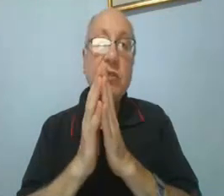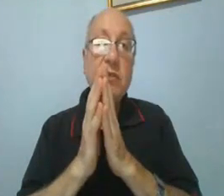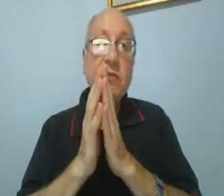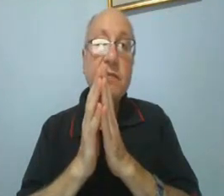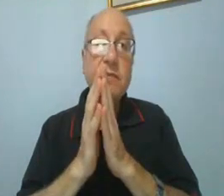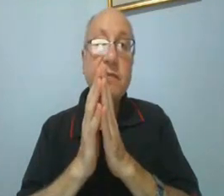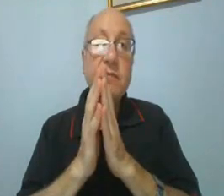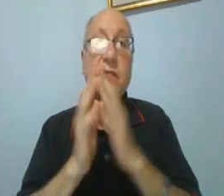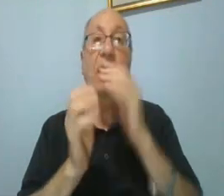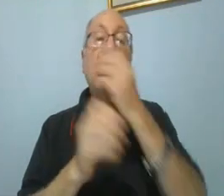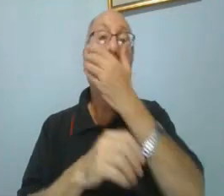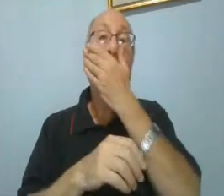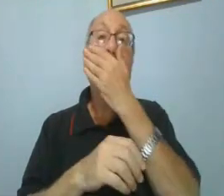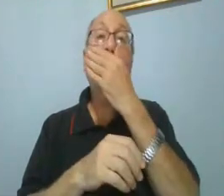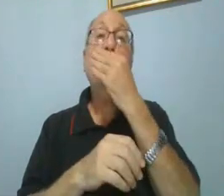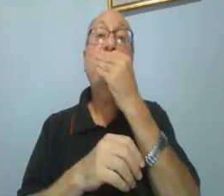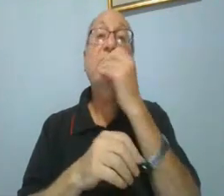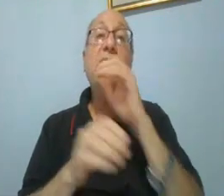decontamination.